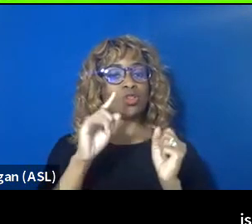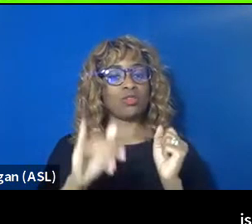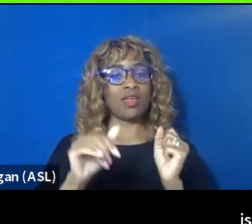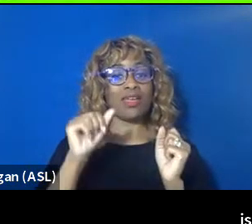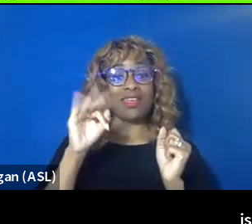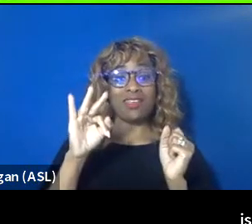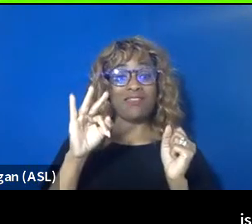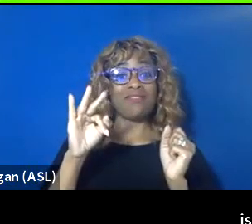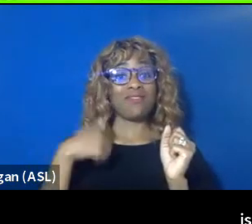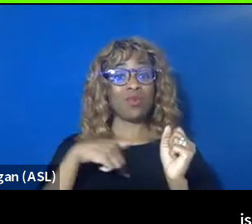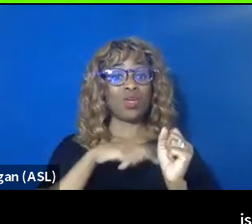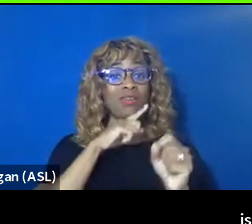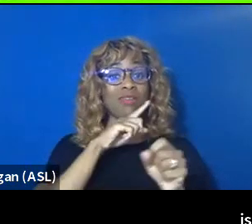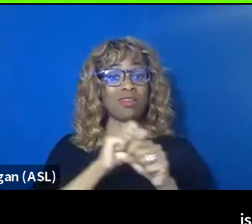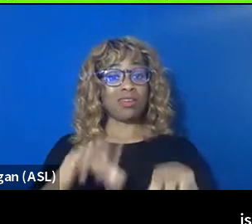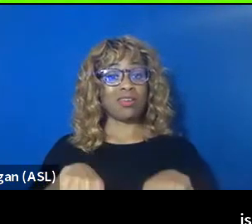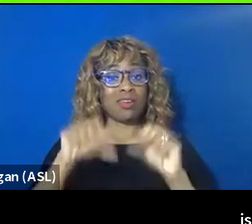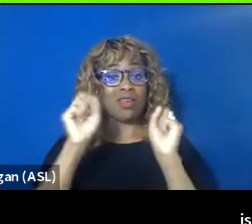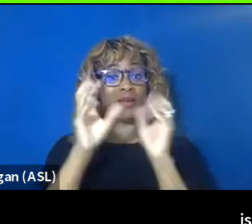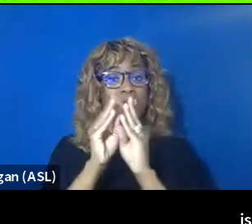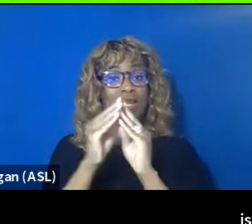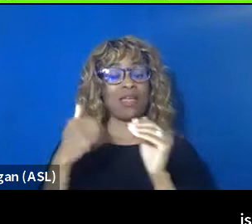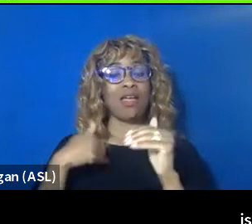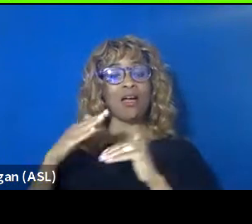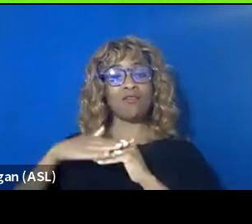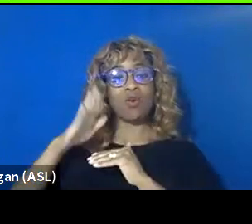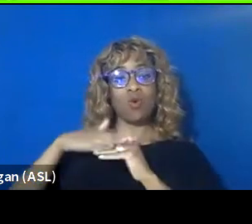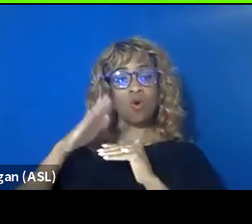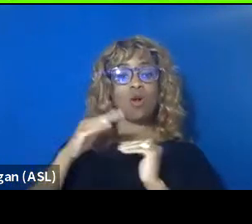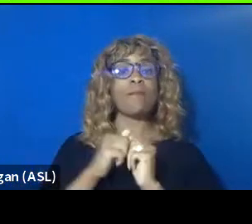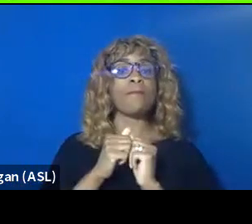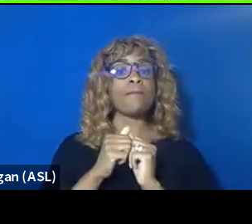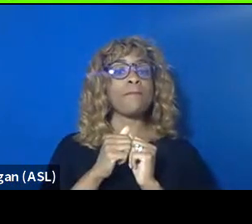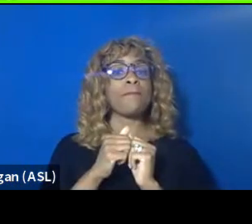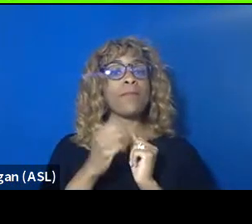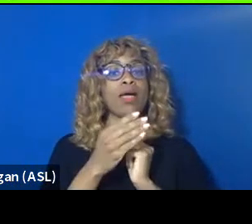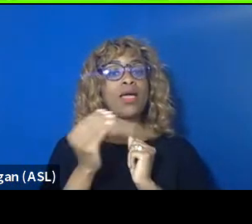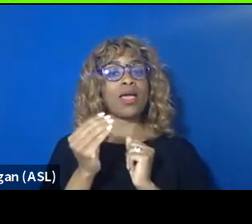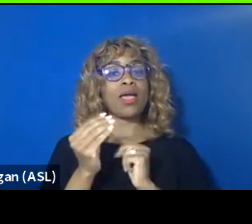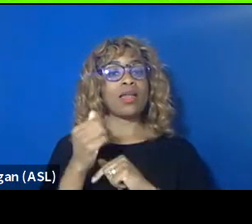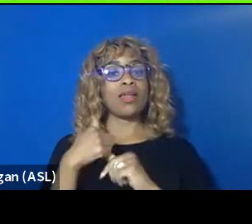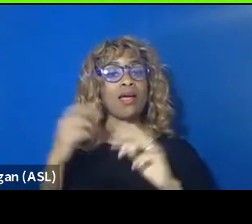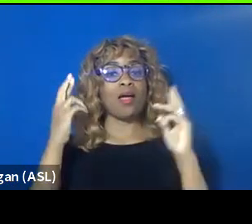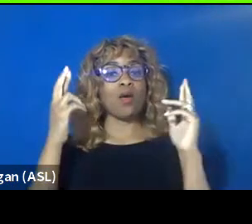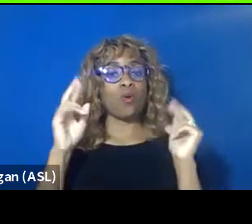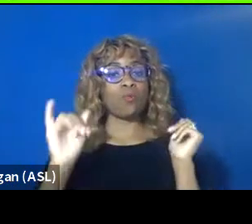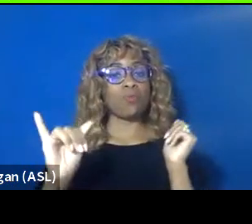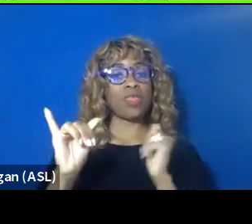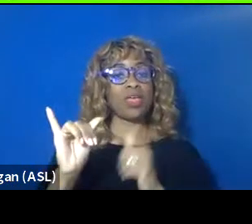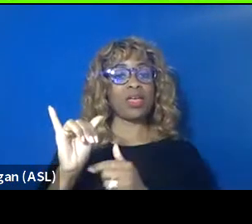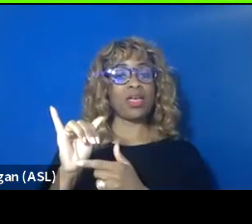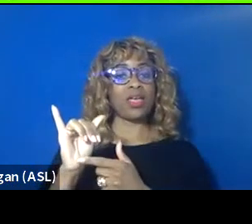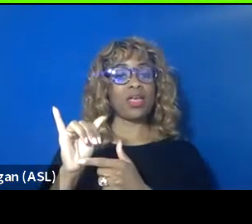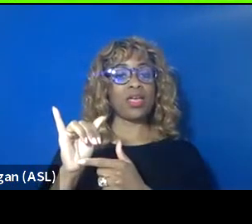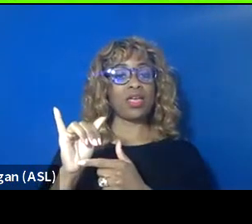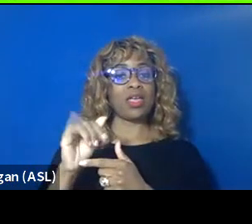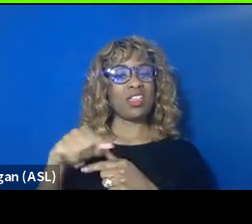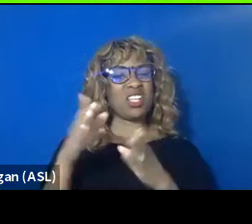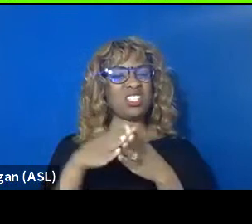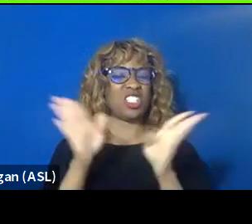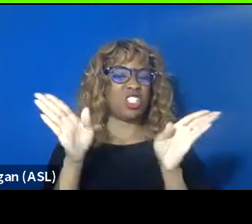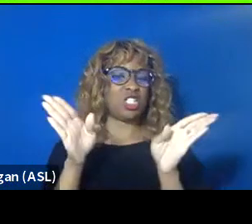we do hold a meeting, that we have a quorum, that we can maintain a quorum. And I'm hoping that this